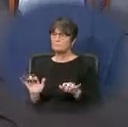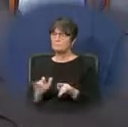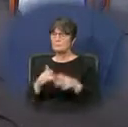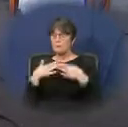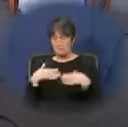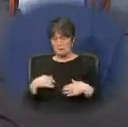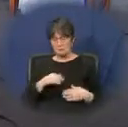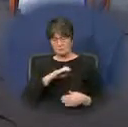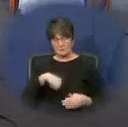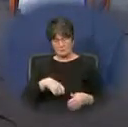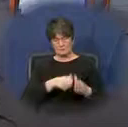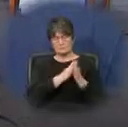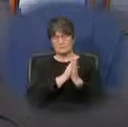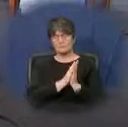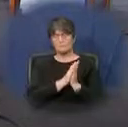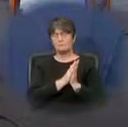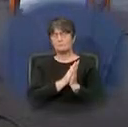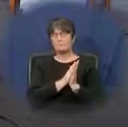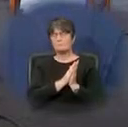The body of Christ. Amen.